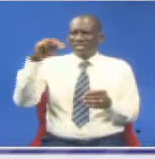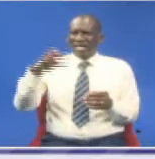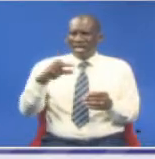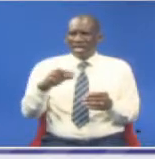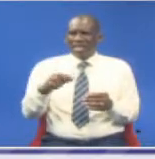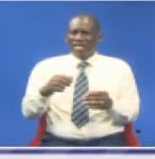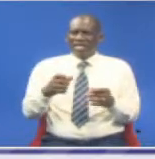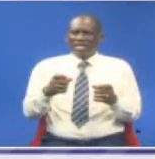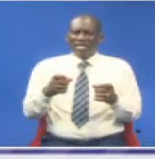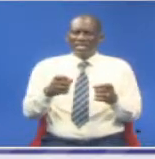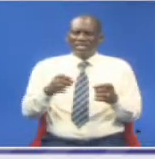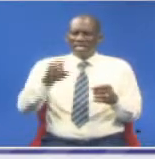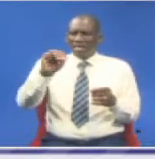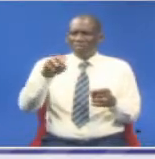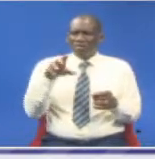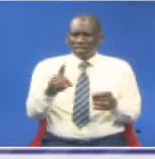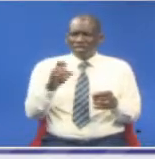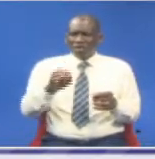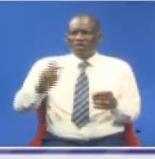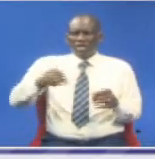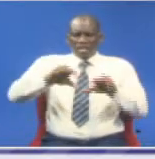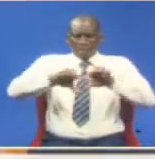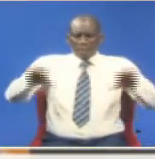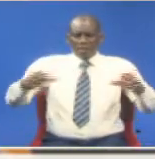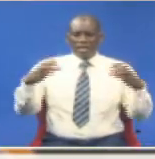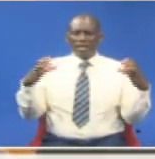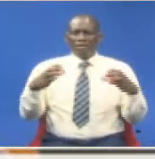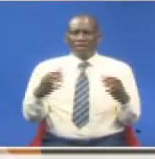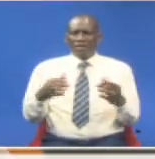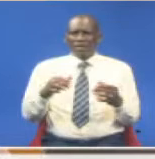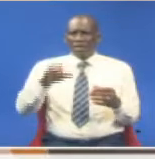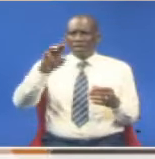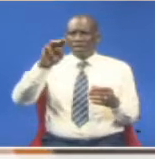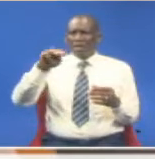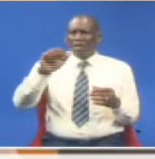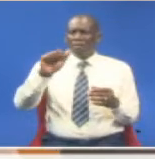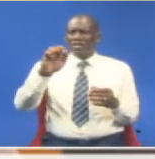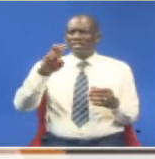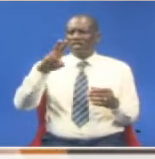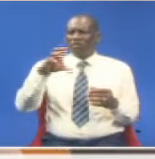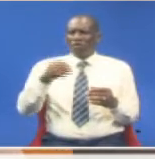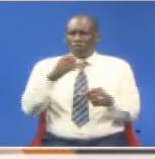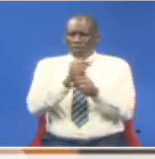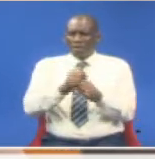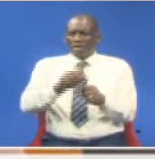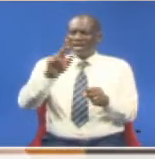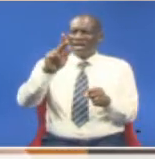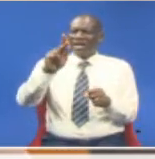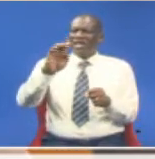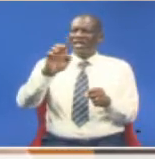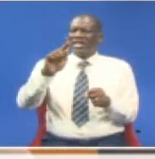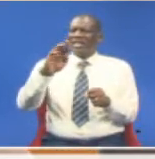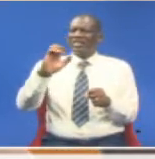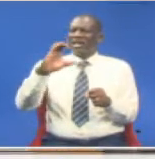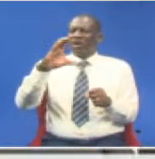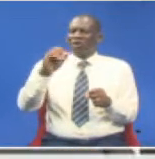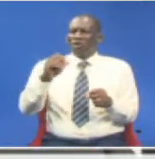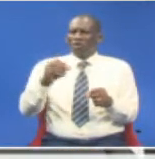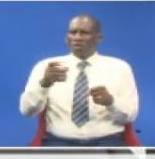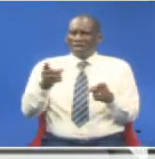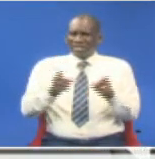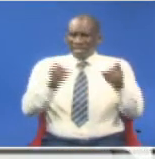substantive managing director of Kenya Pipeline Company. Mativo will now serve as KETRACO managing director for